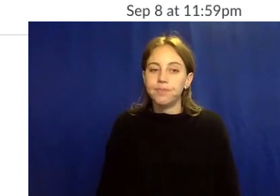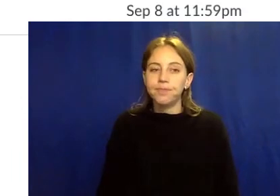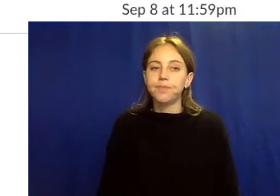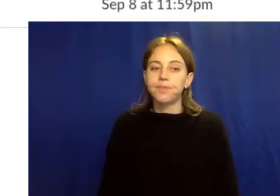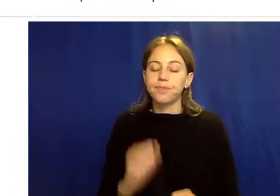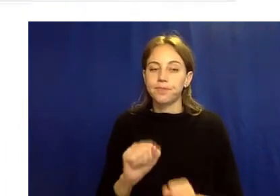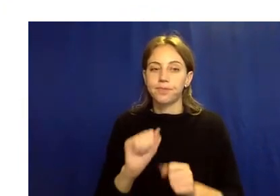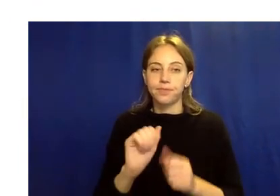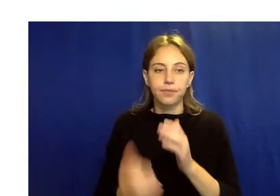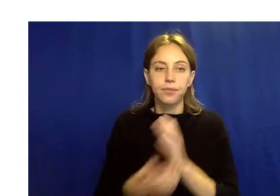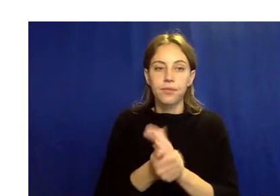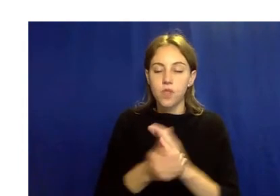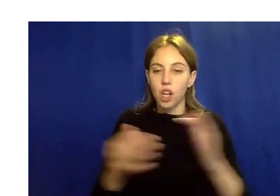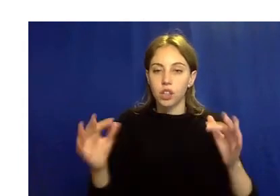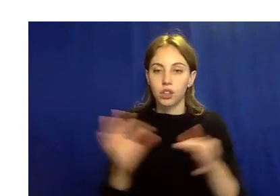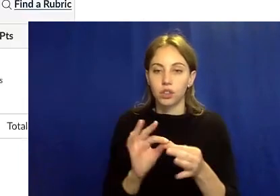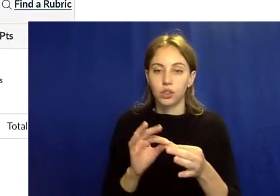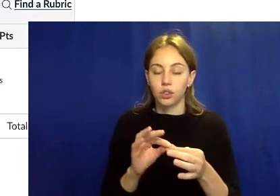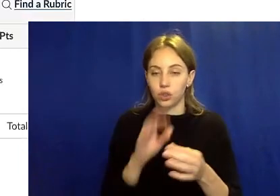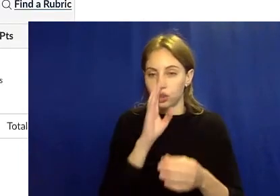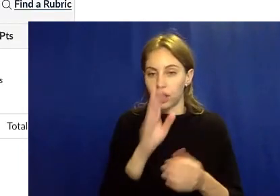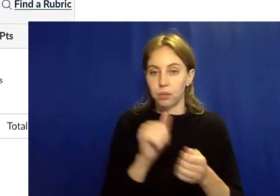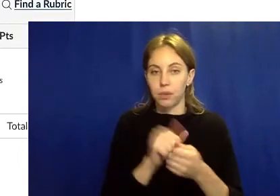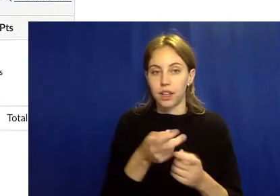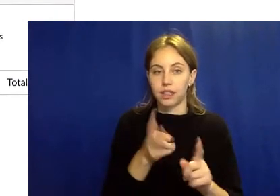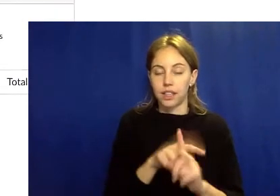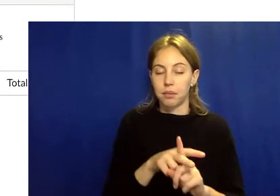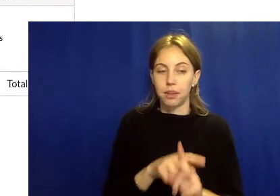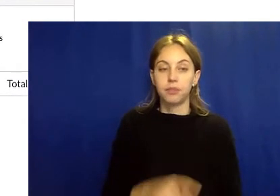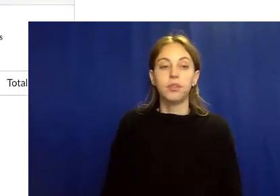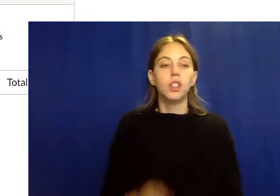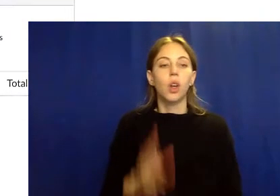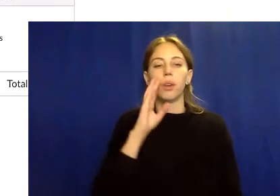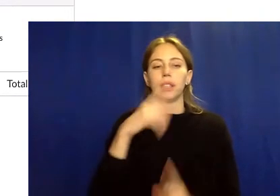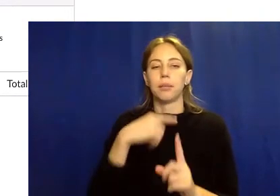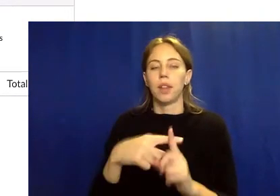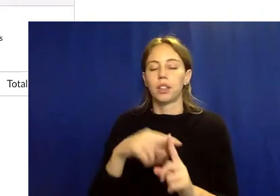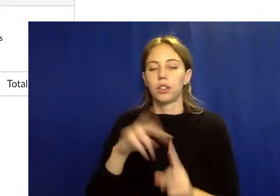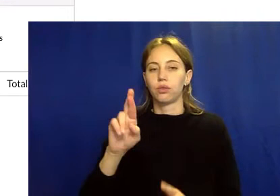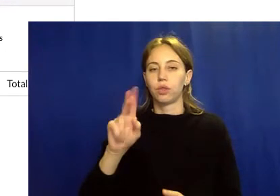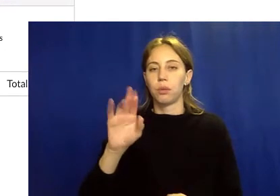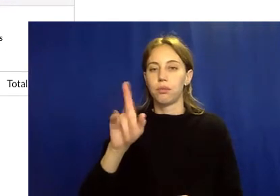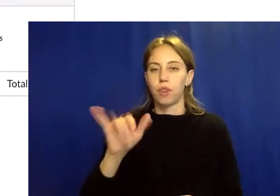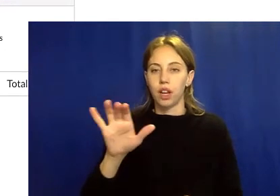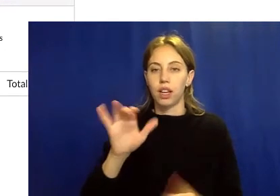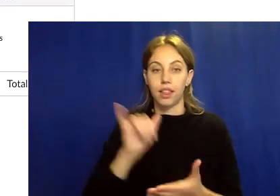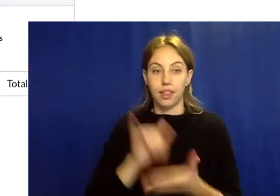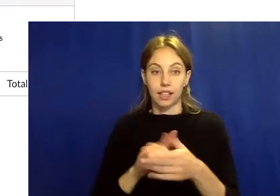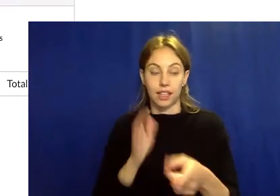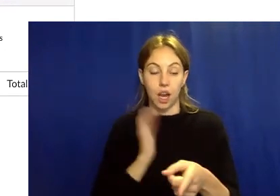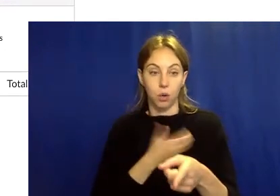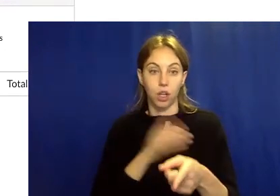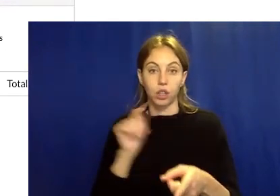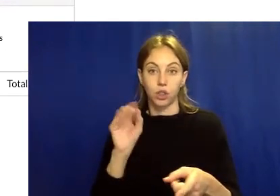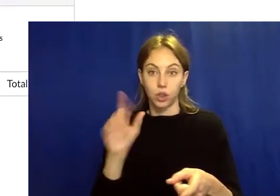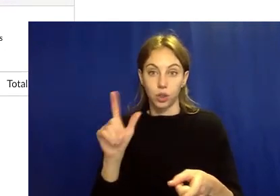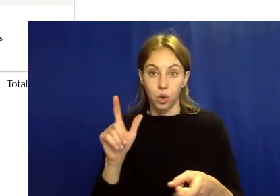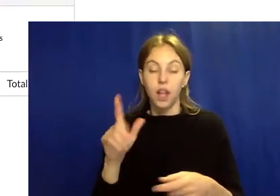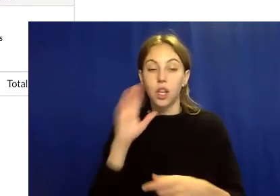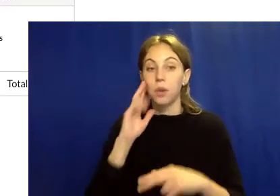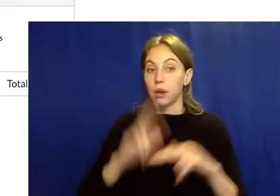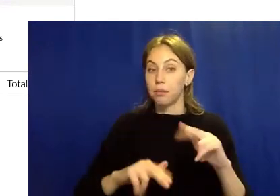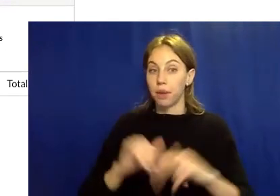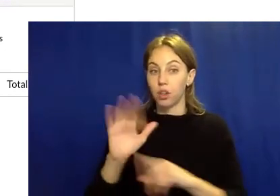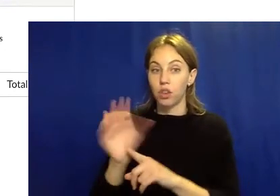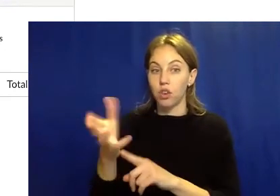it directly to the assignment. So we'll do plus rubric, and here's the rubric tool. And you build a